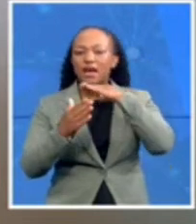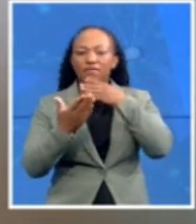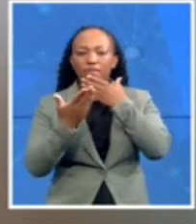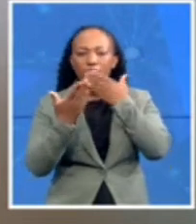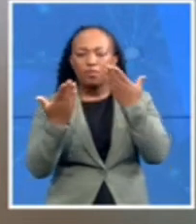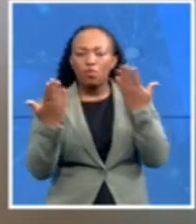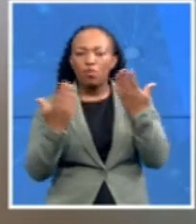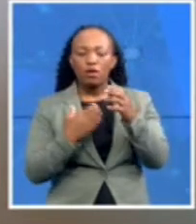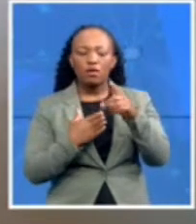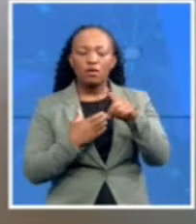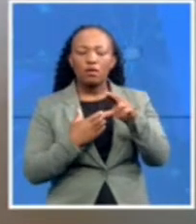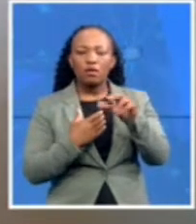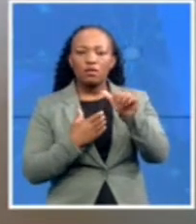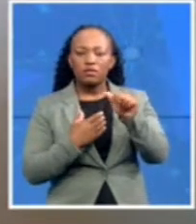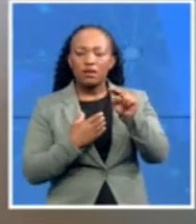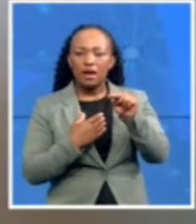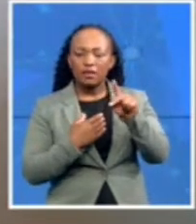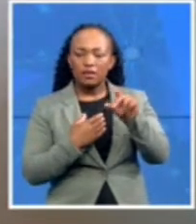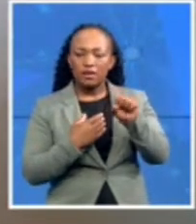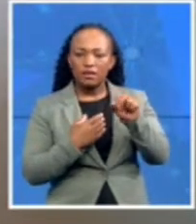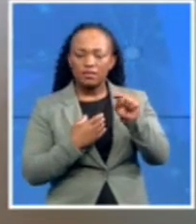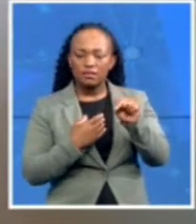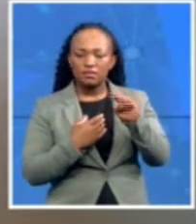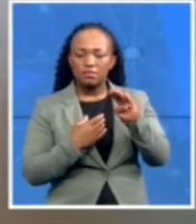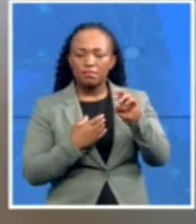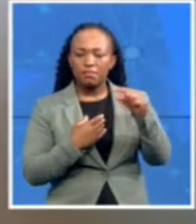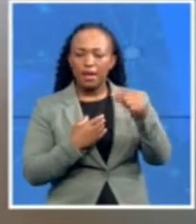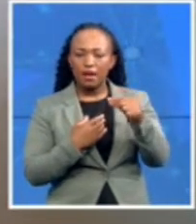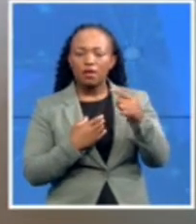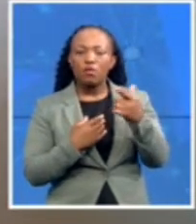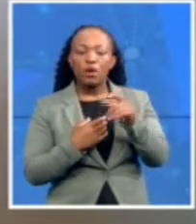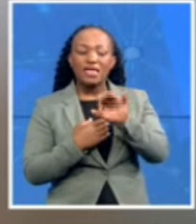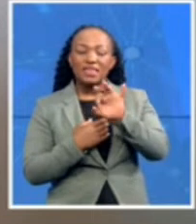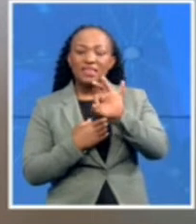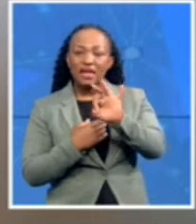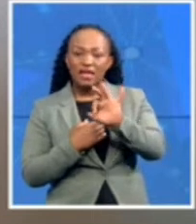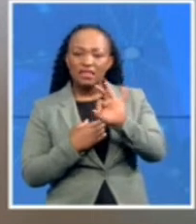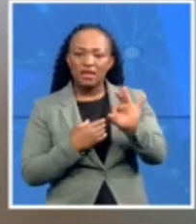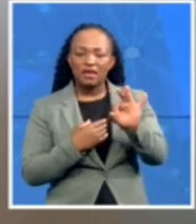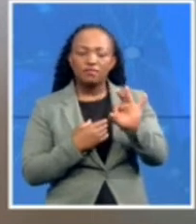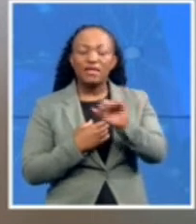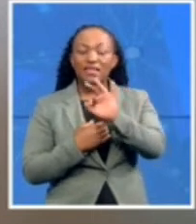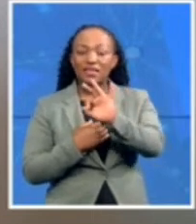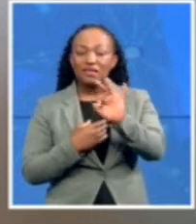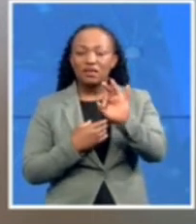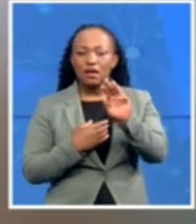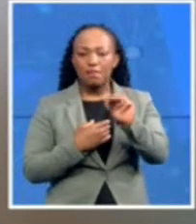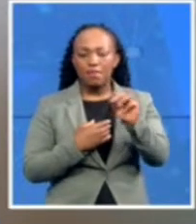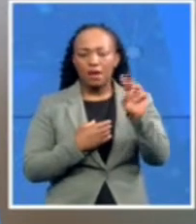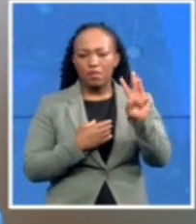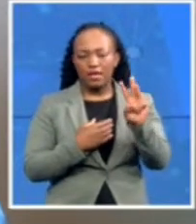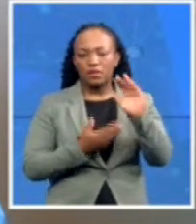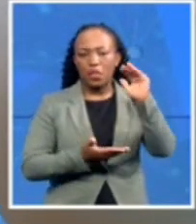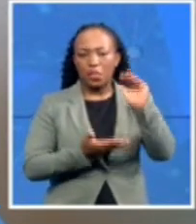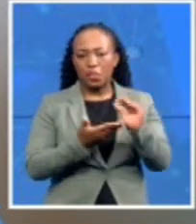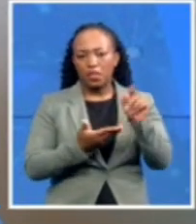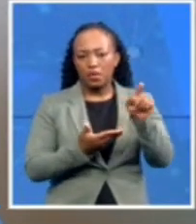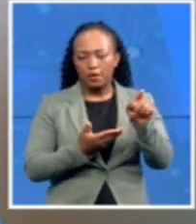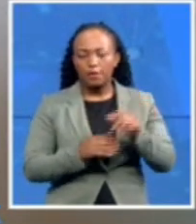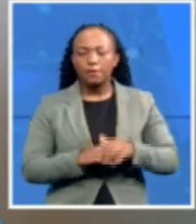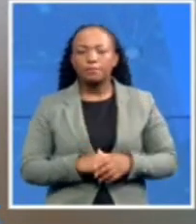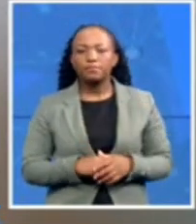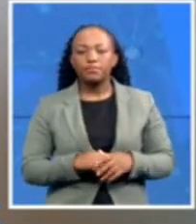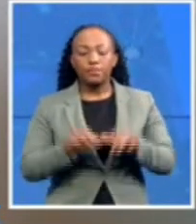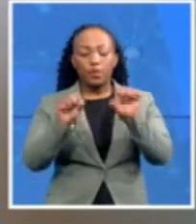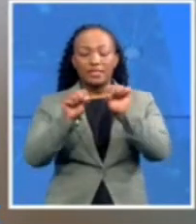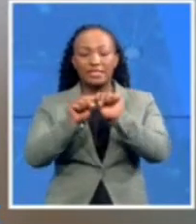333 megawatts. Now, this good recovery in the system has enabled us to reduce